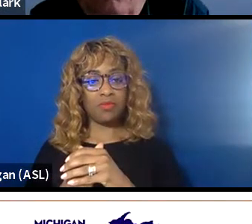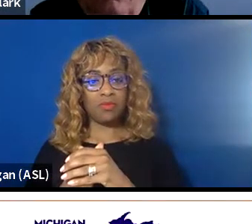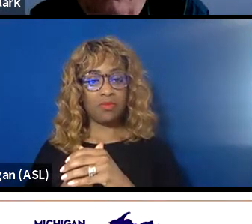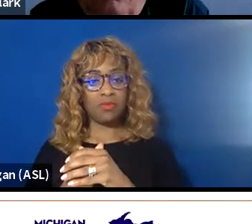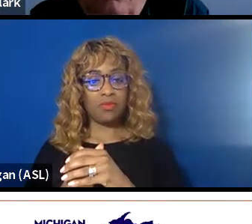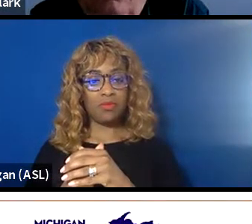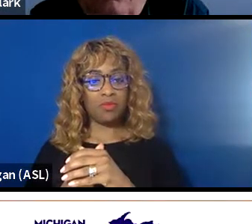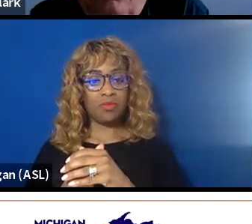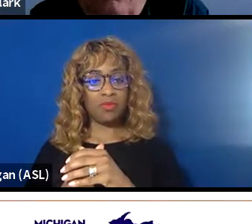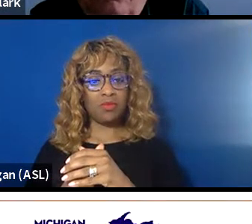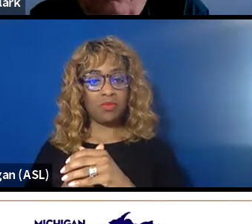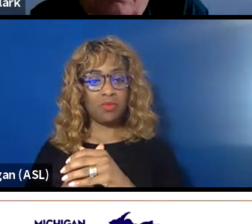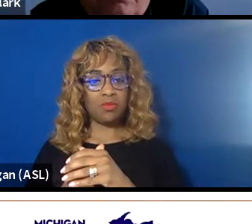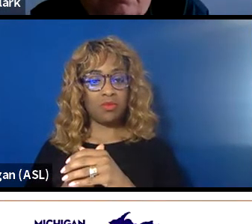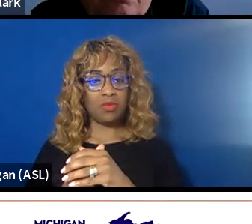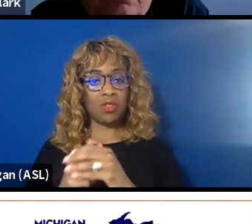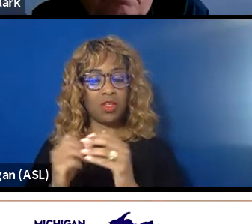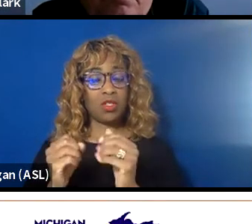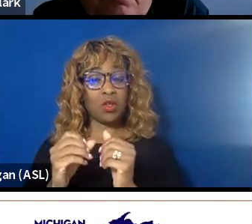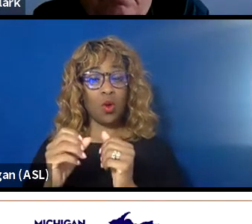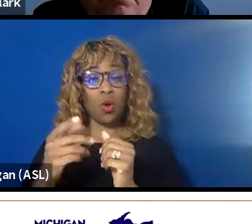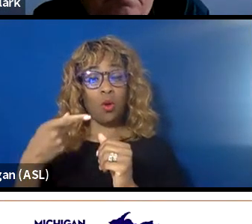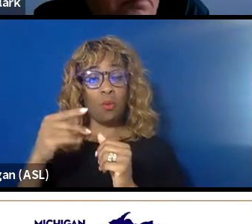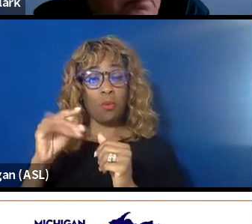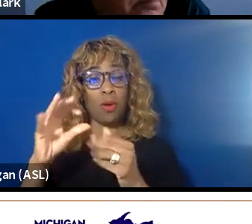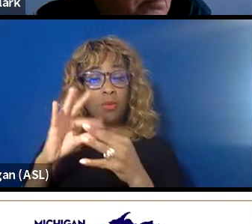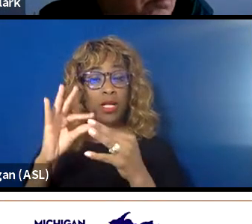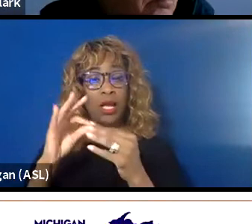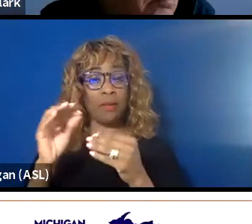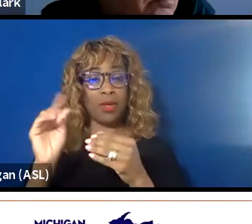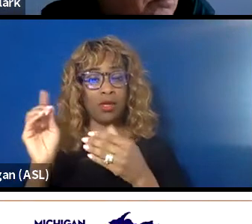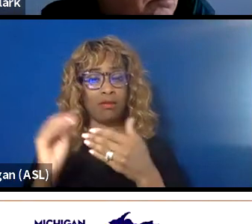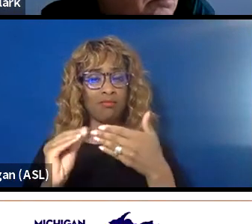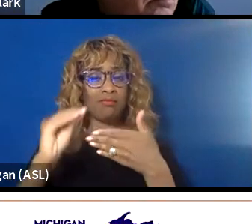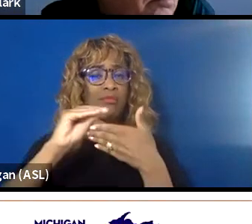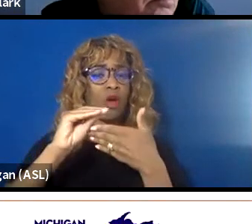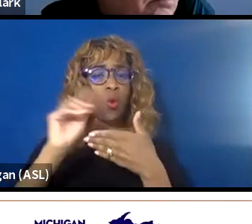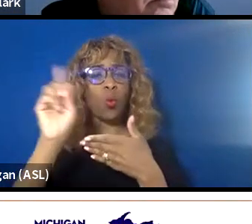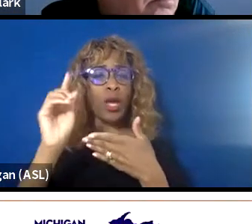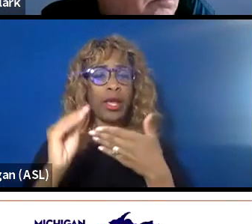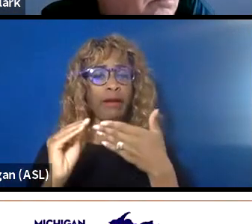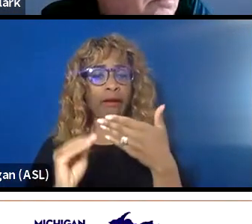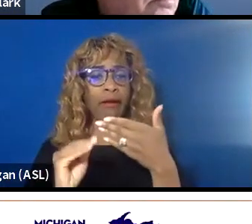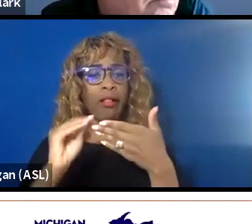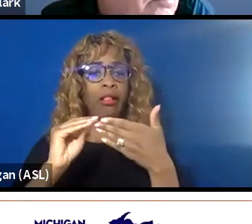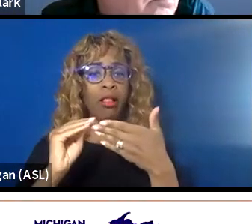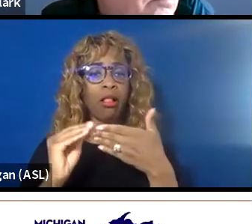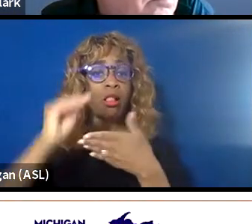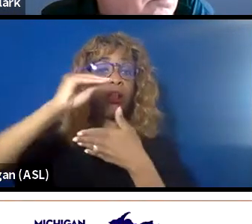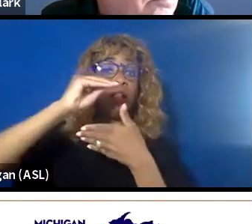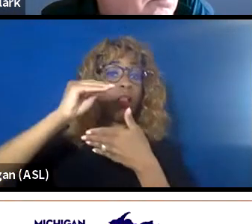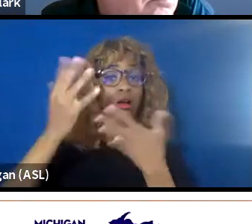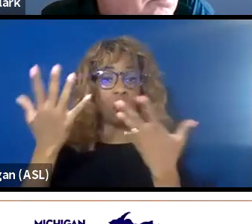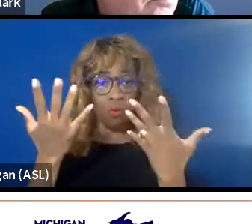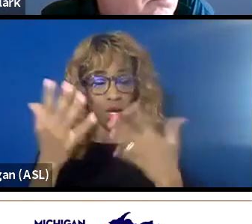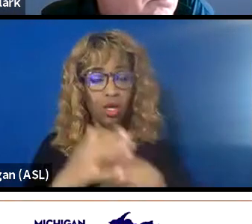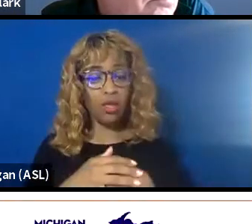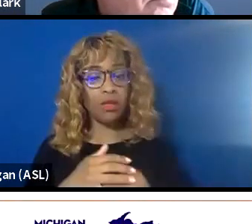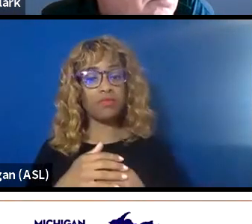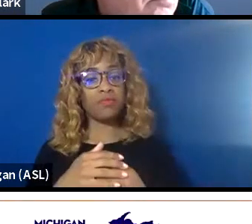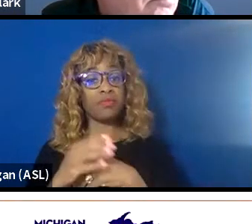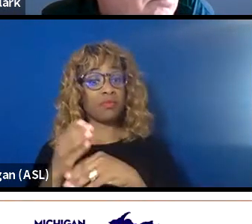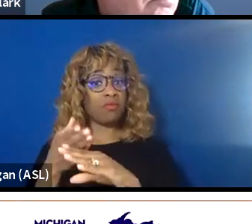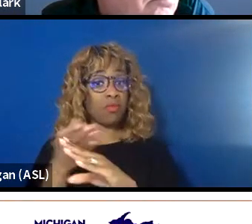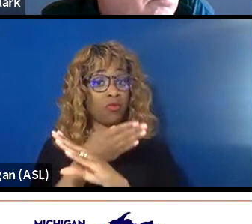Clarity would be where to move the public comment portion up on the agenda. If that would be